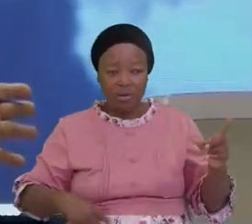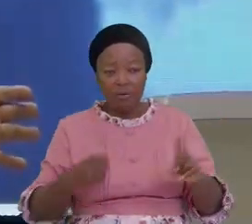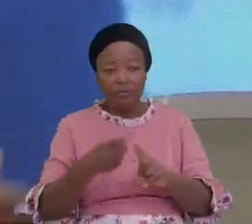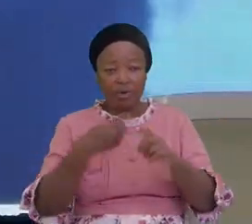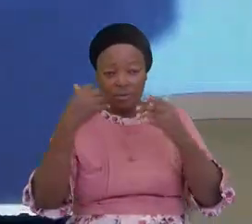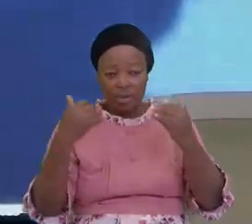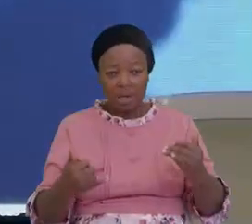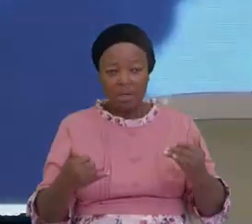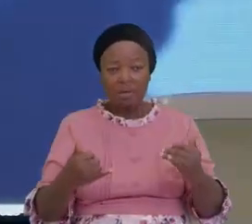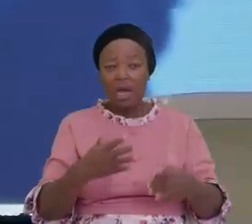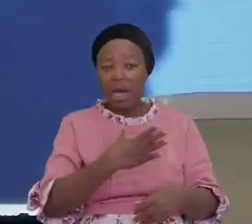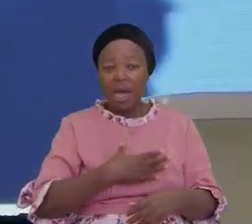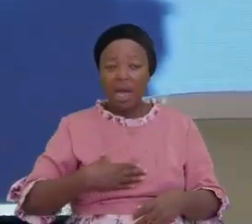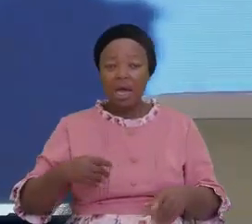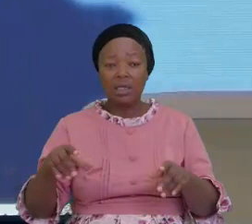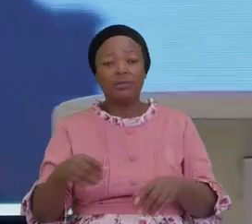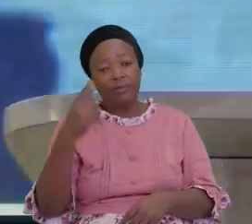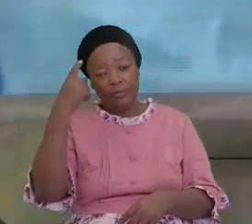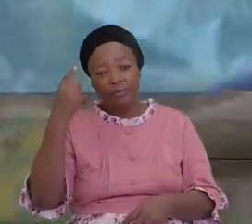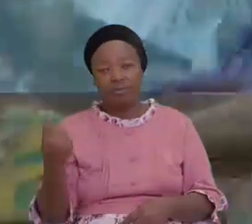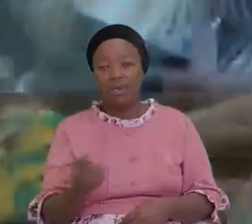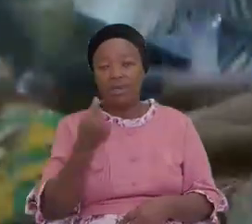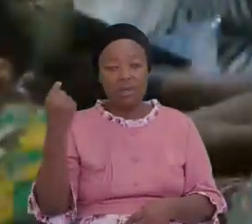henceforth and forever.